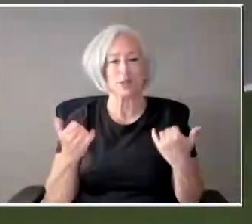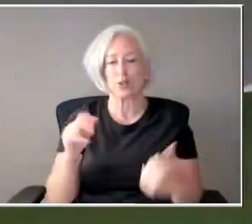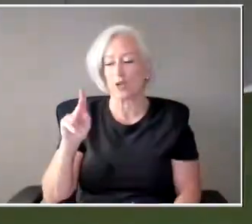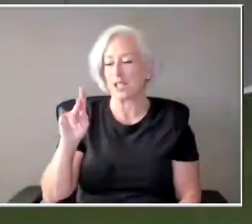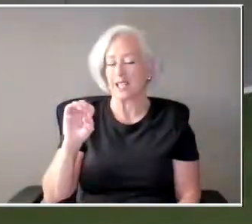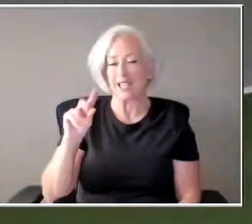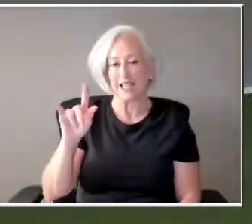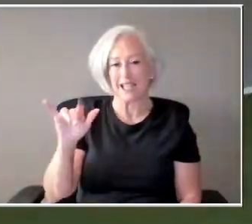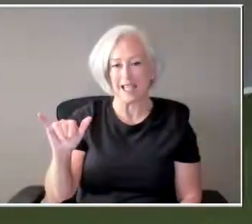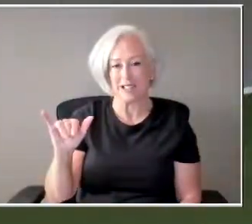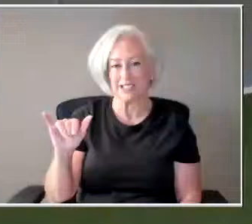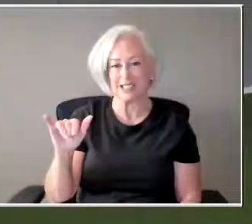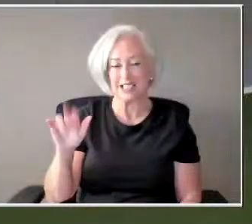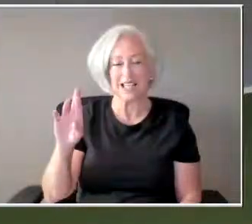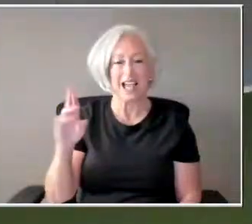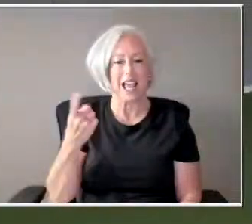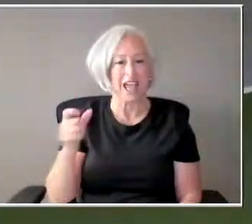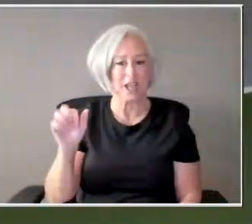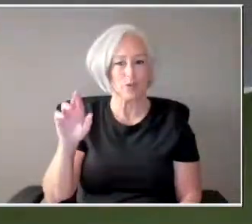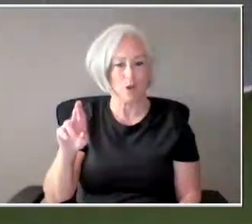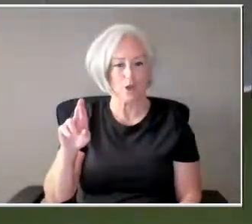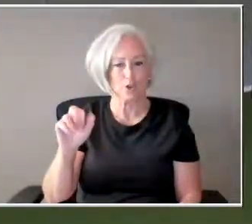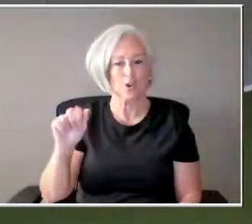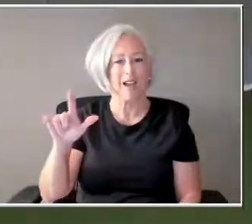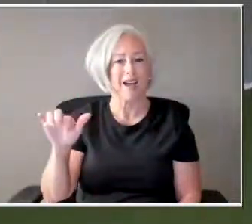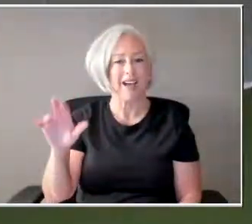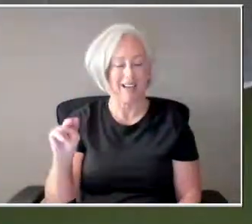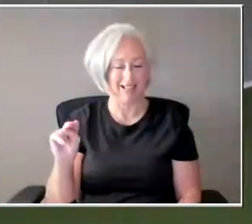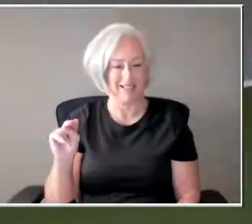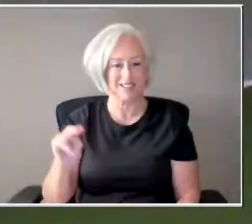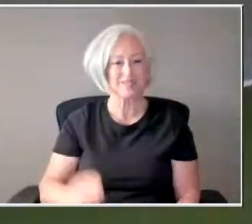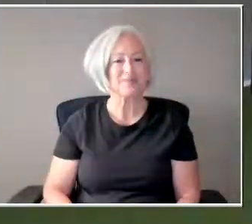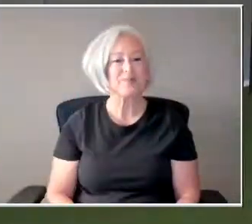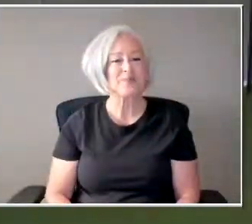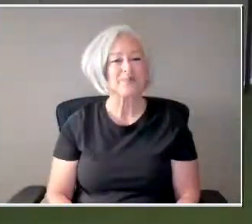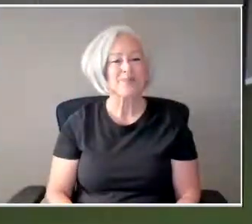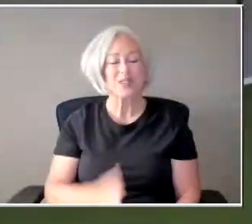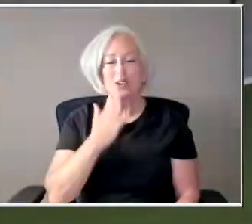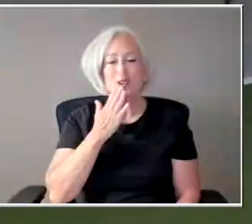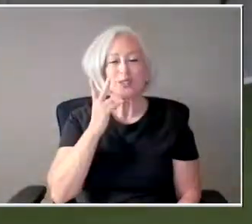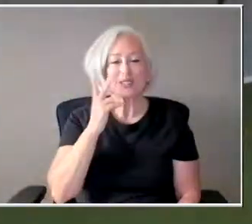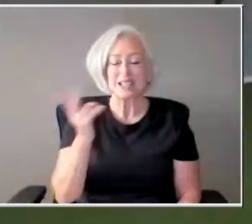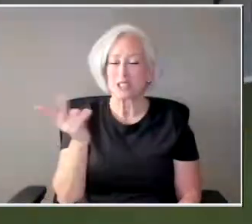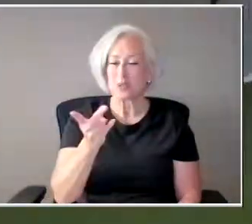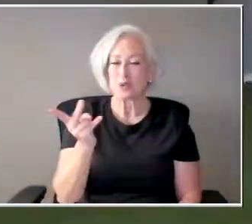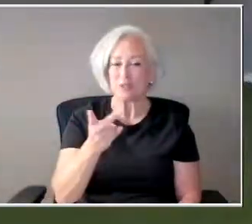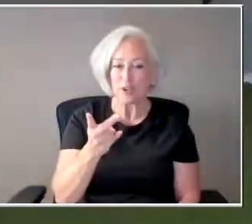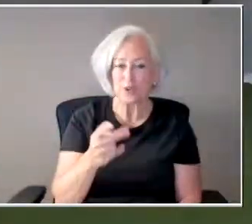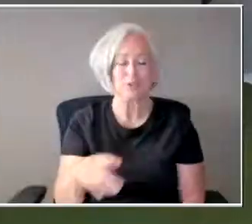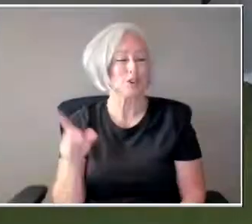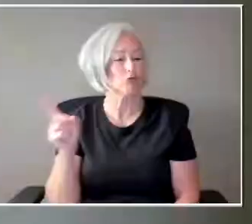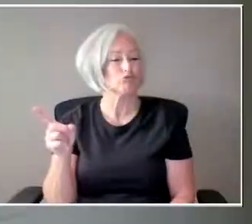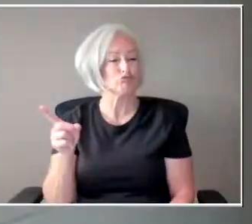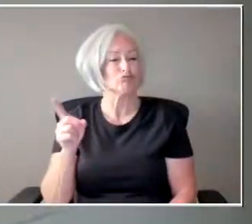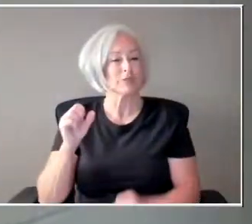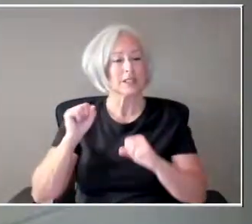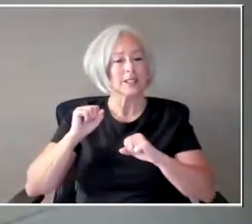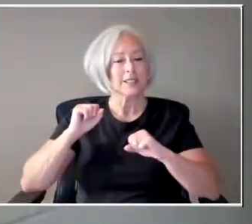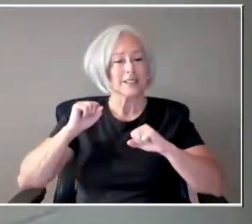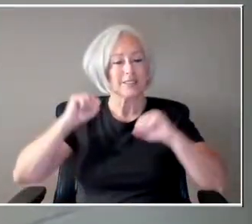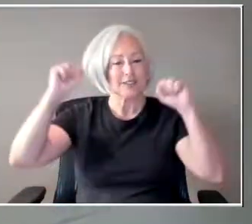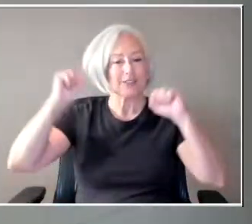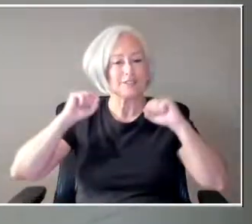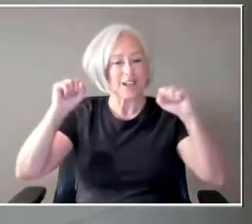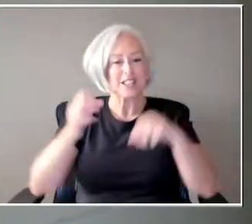have Roger Allen. So good morning to both of you. Good morning. Good to see you both. Okay. So we have our fitness experts, and now we have our infectious